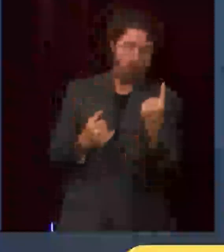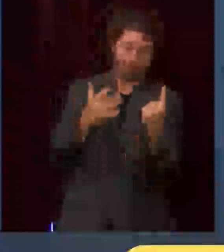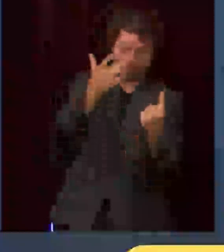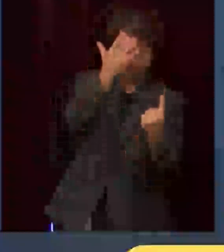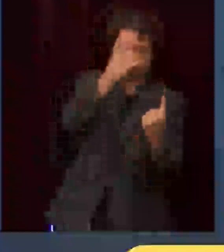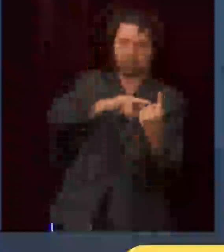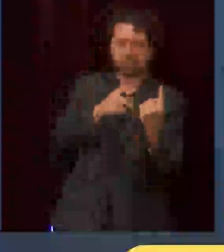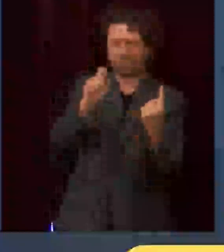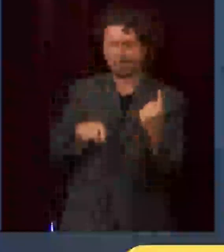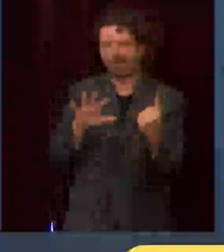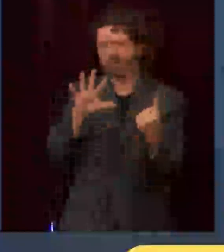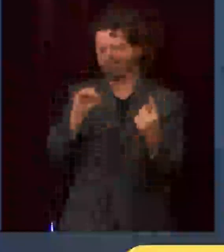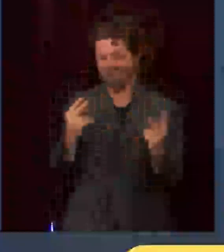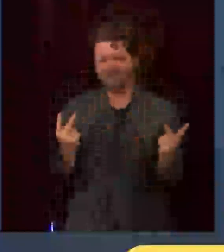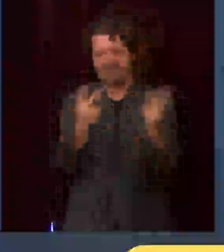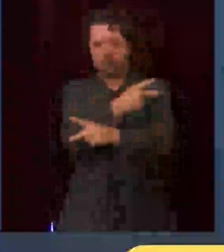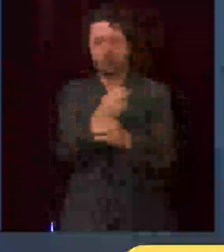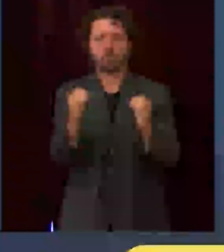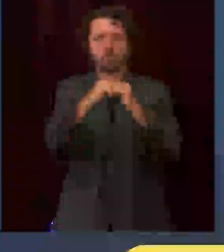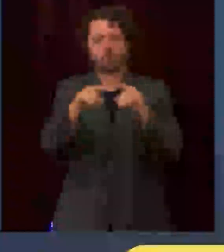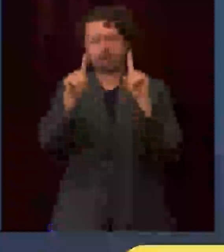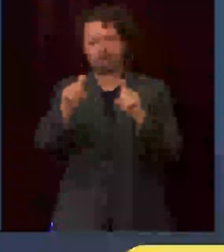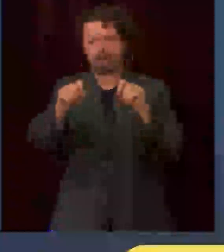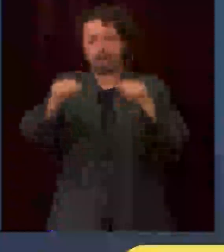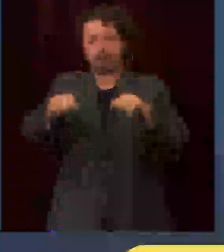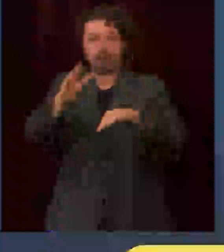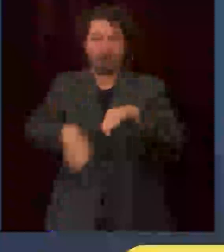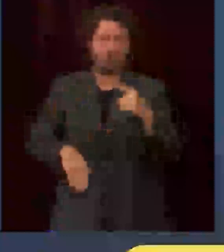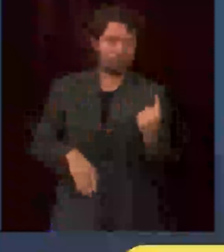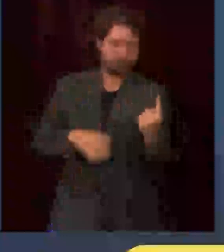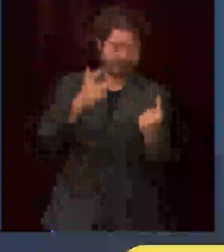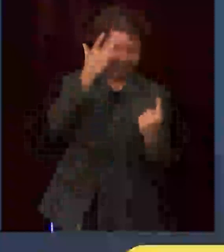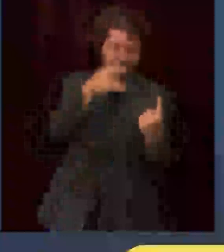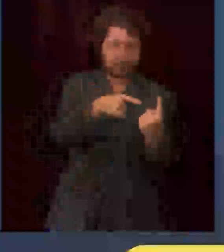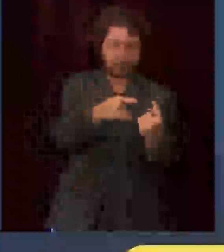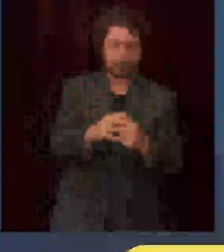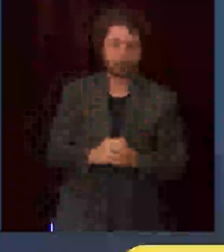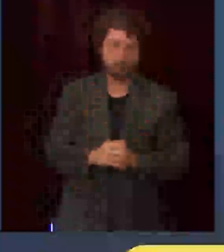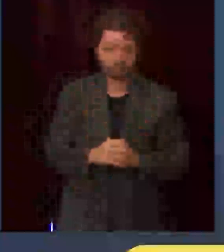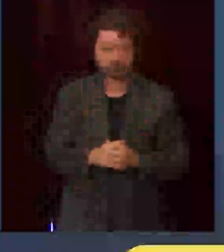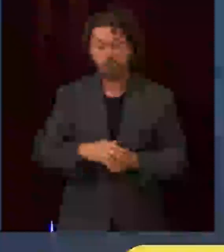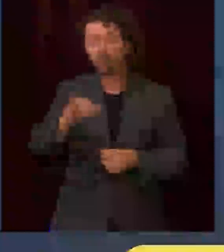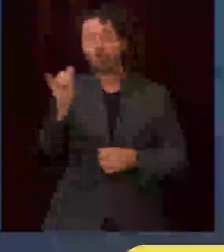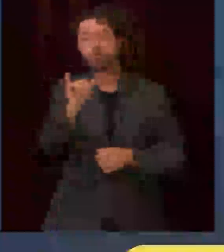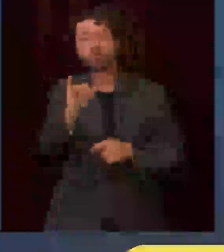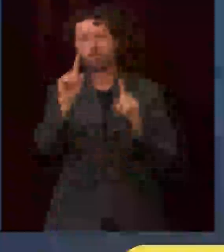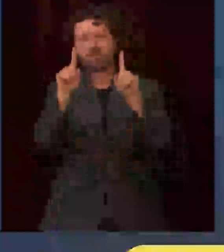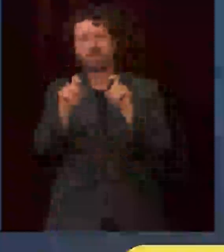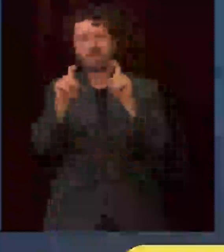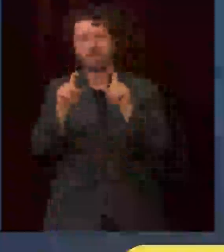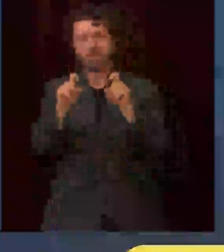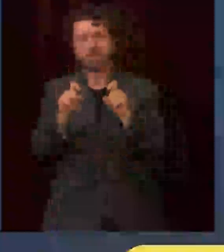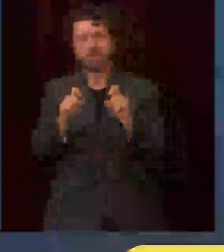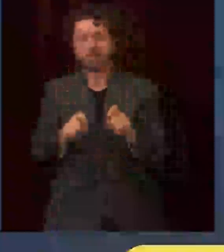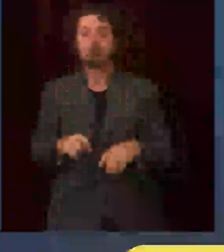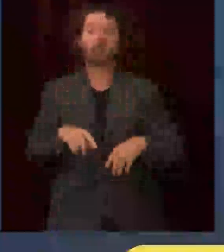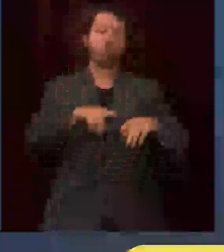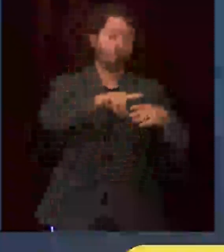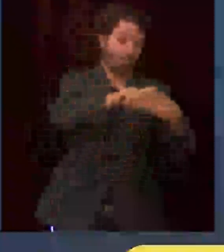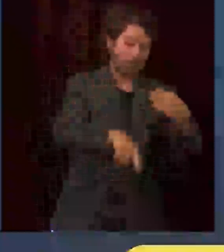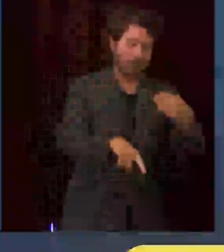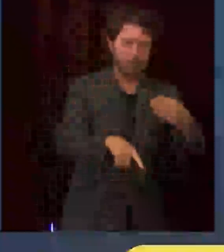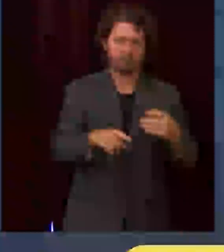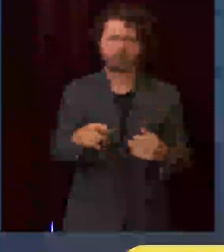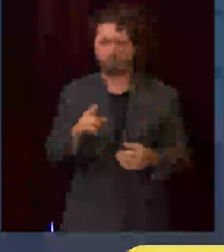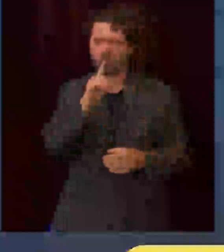show a rapid turnaround time for those testing. And that's really important because we know that people can be infective even before they